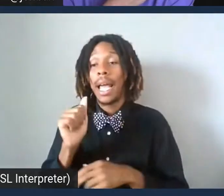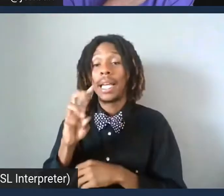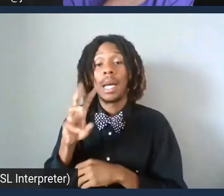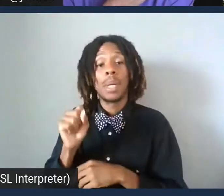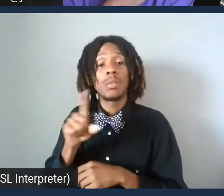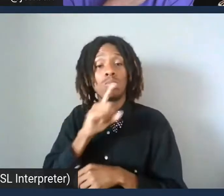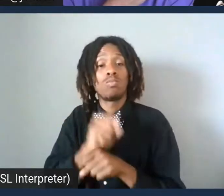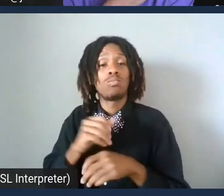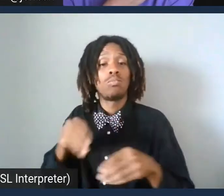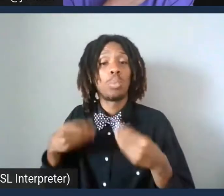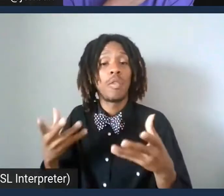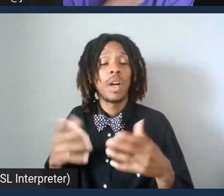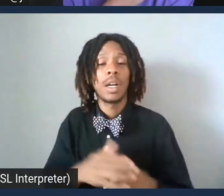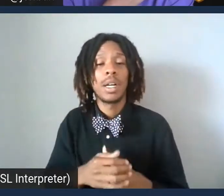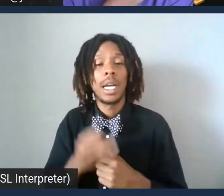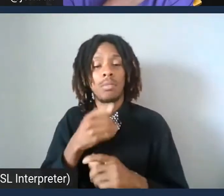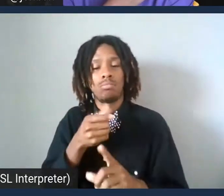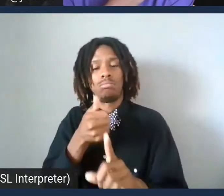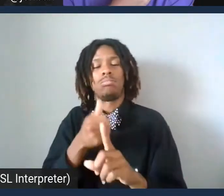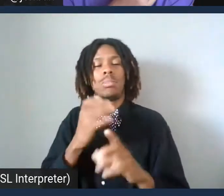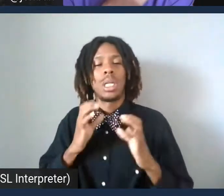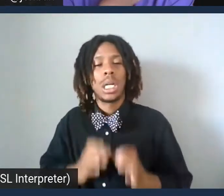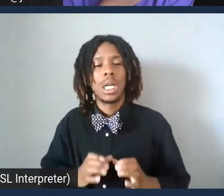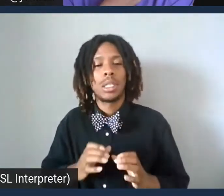provides. And if you are a customer that,